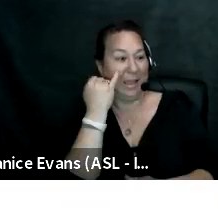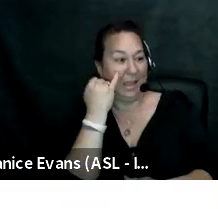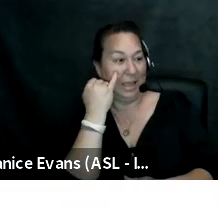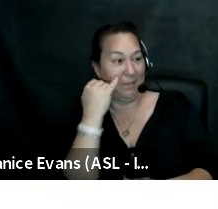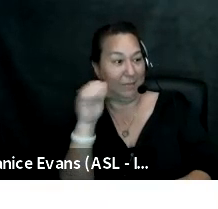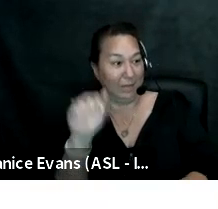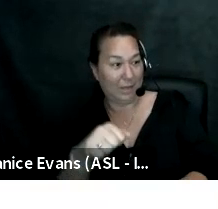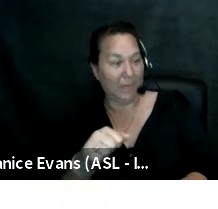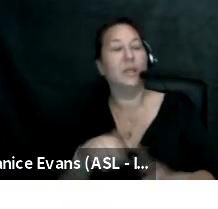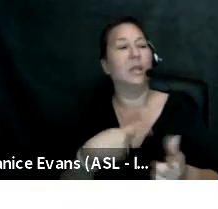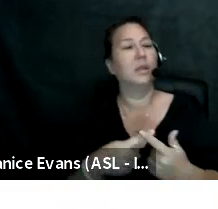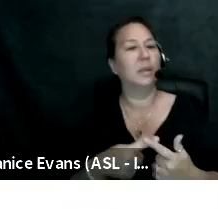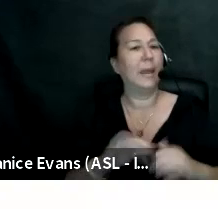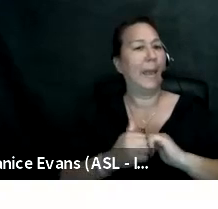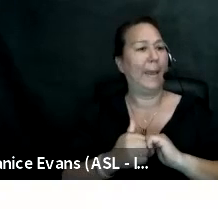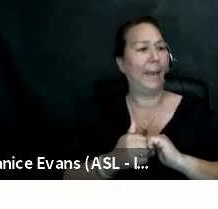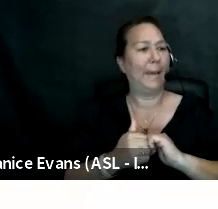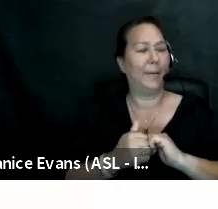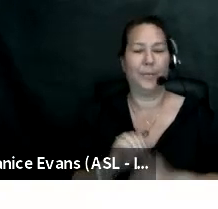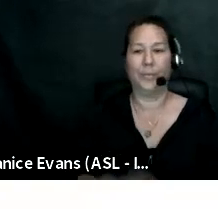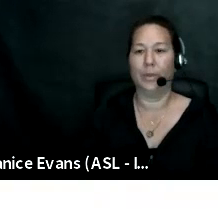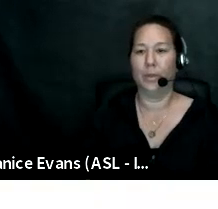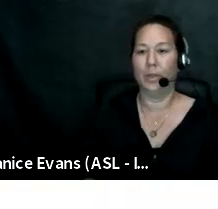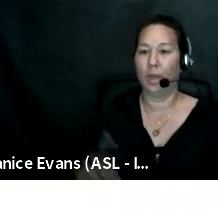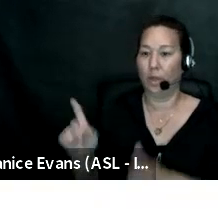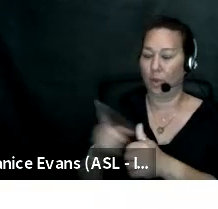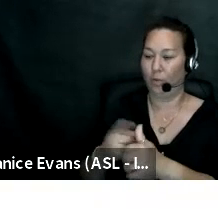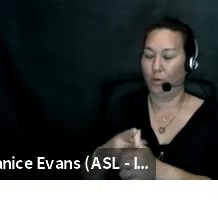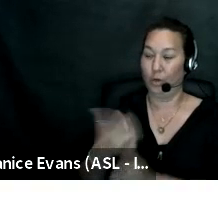Well, the most important vaccine requirement is